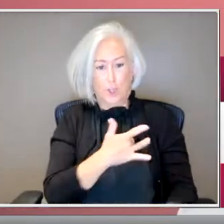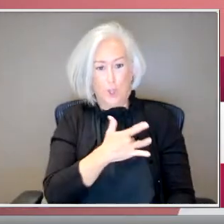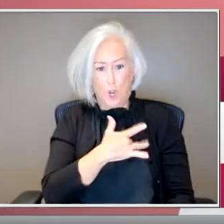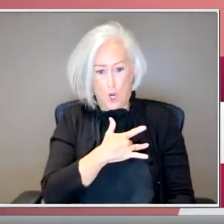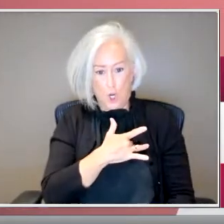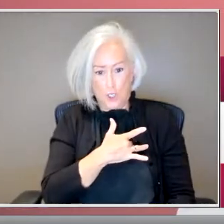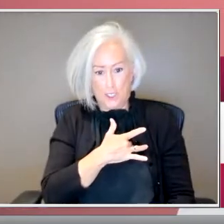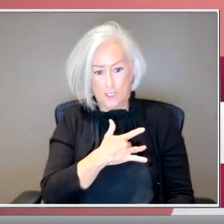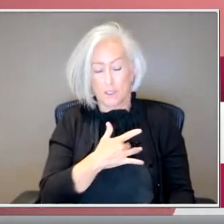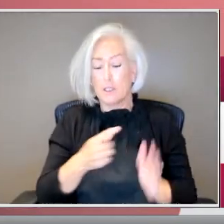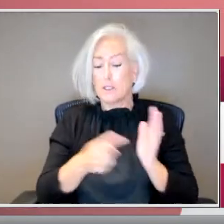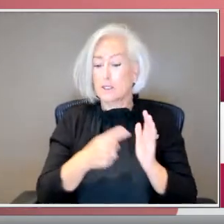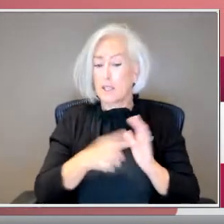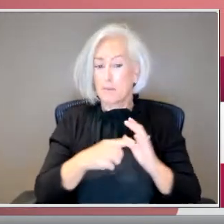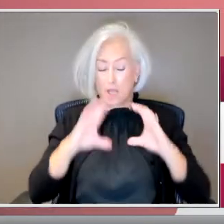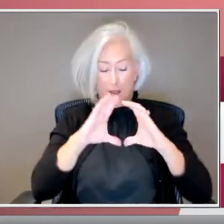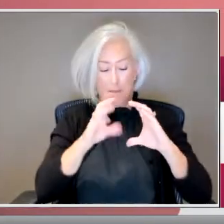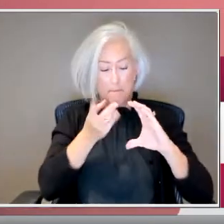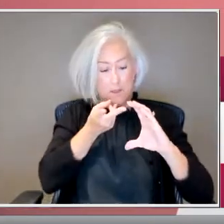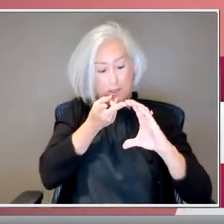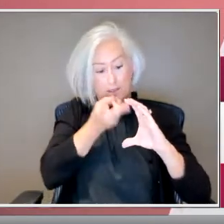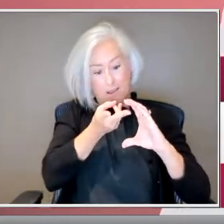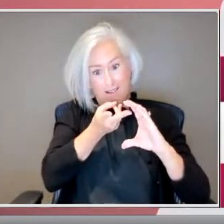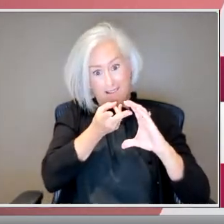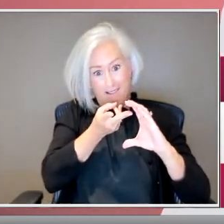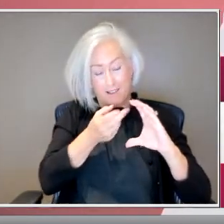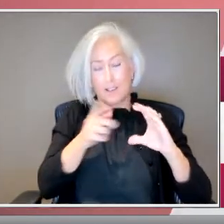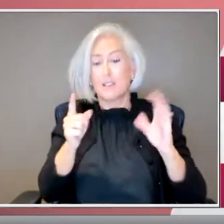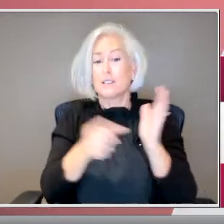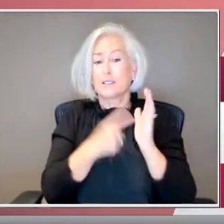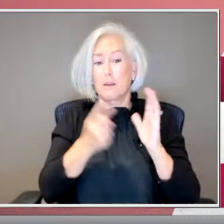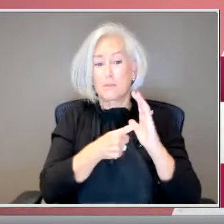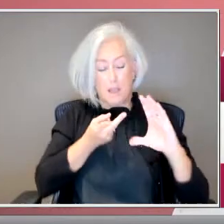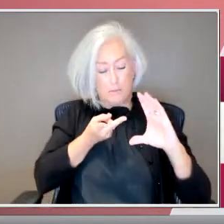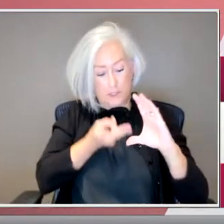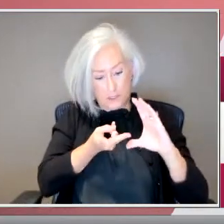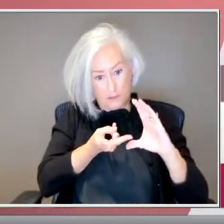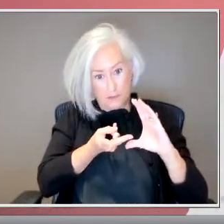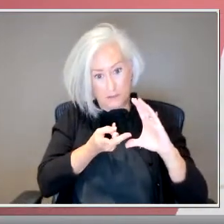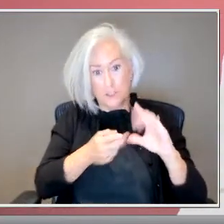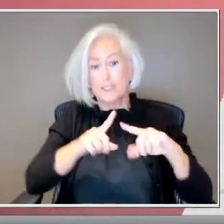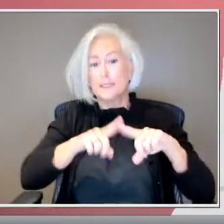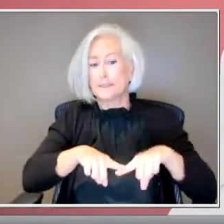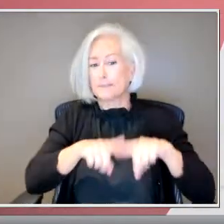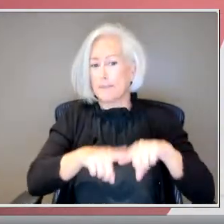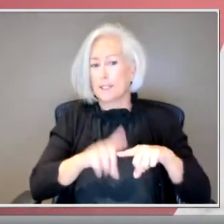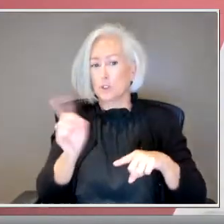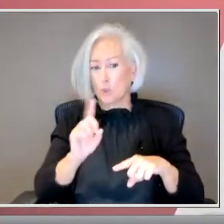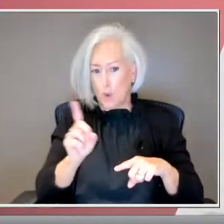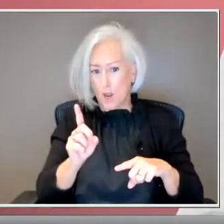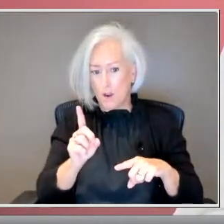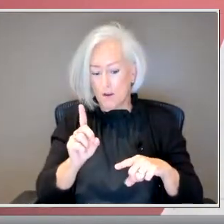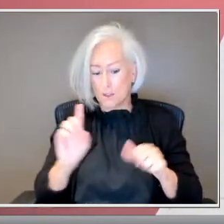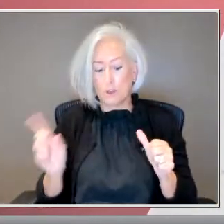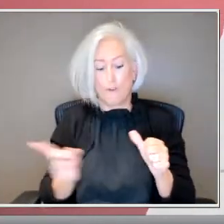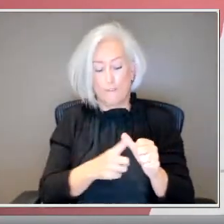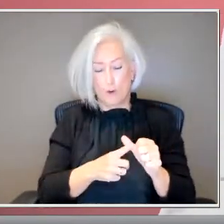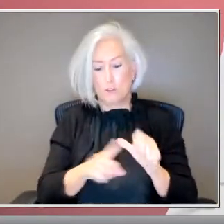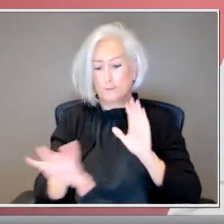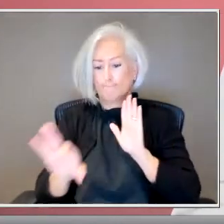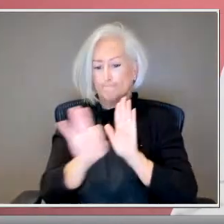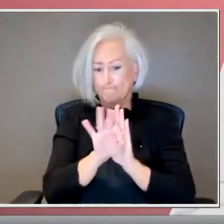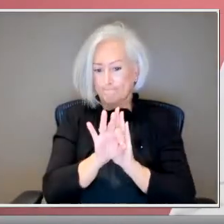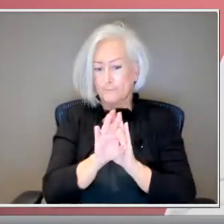upper chambers, lower chambers, right at the junction. So during the ablation procedure, our first goal is to find where they are, and then